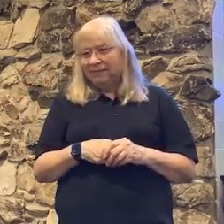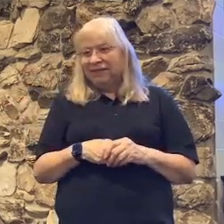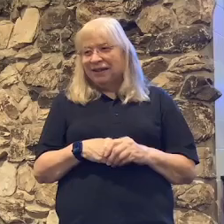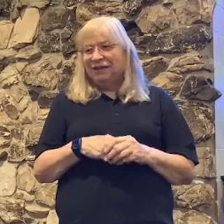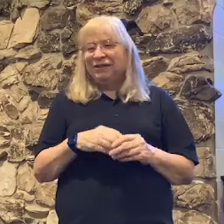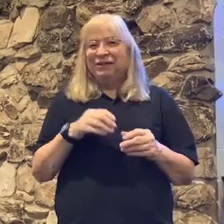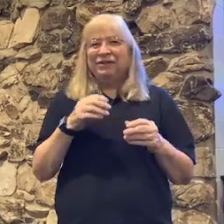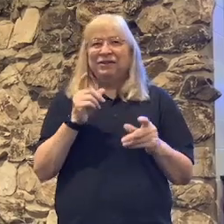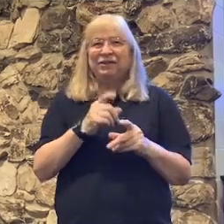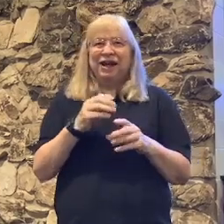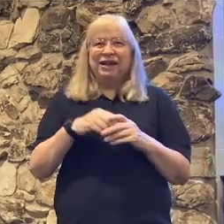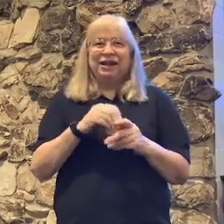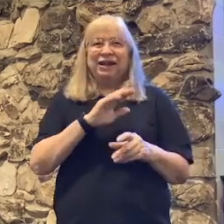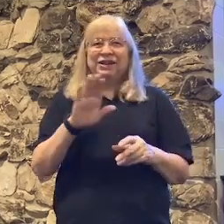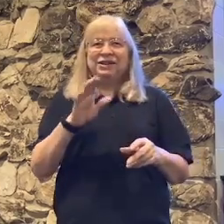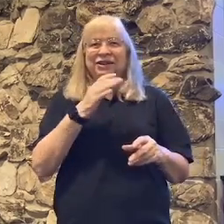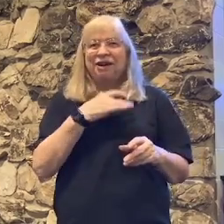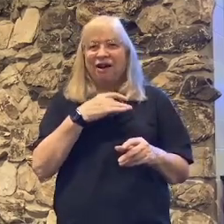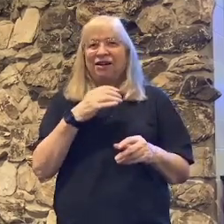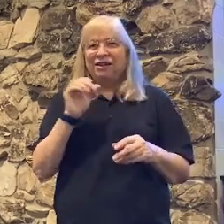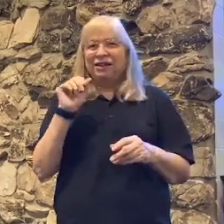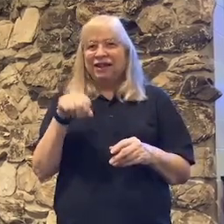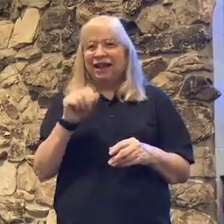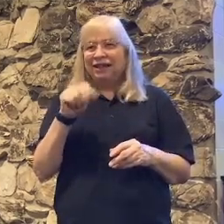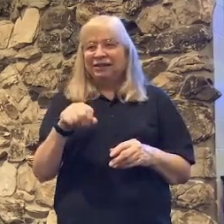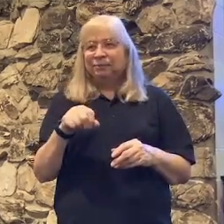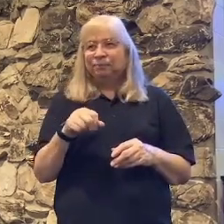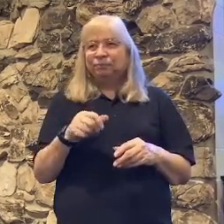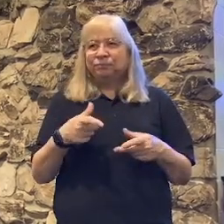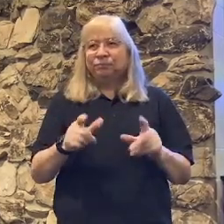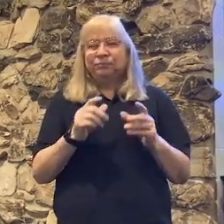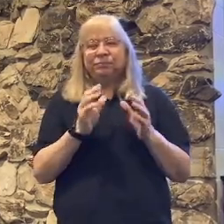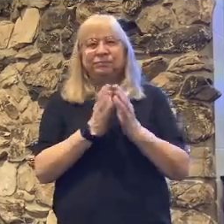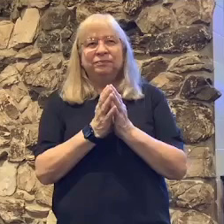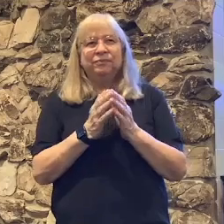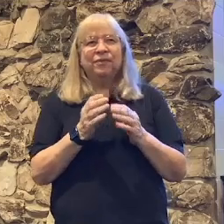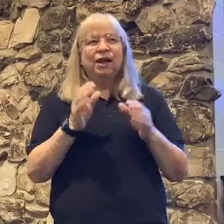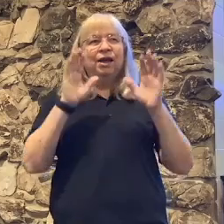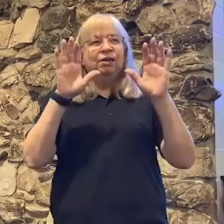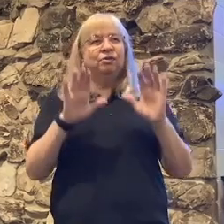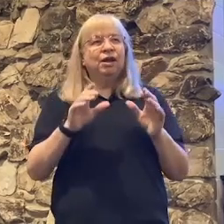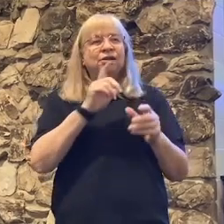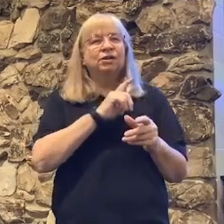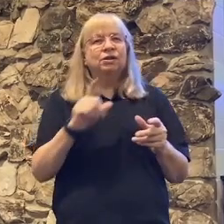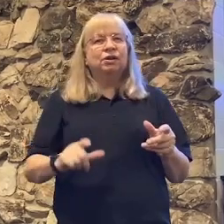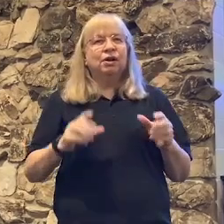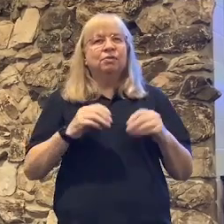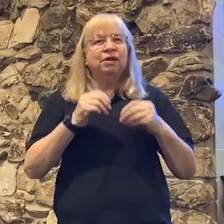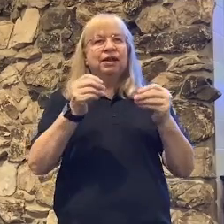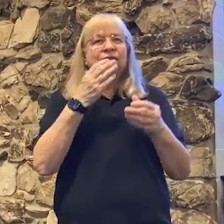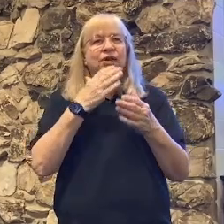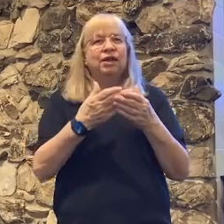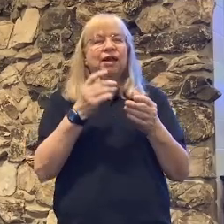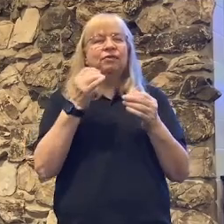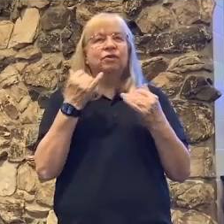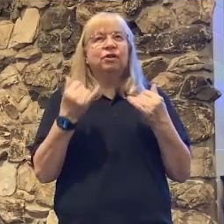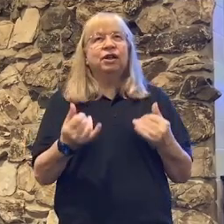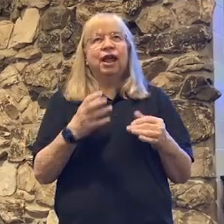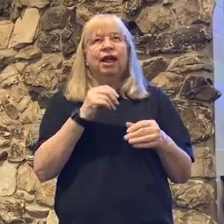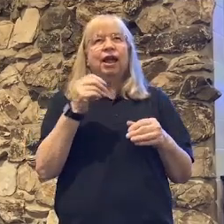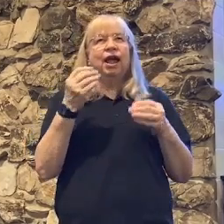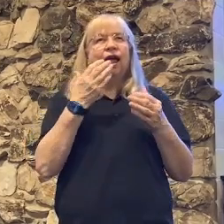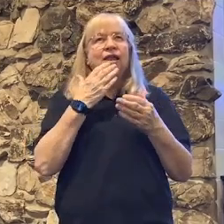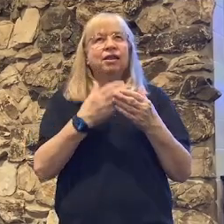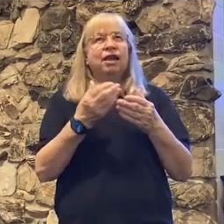Right in your heart, absolutely. Let's pray. Gracious Lord, we give you thanks for today. We give you thanks for